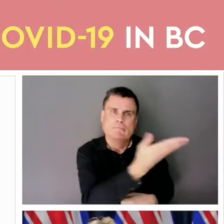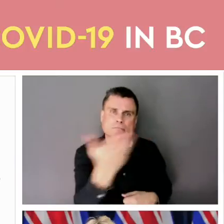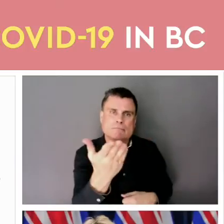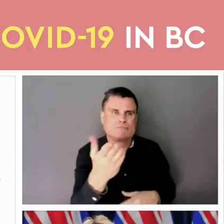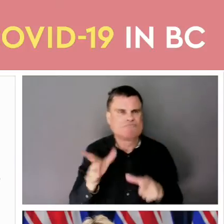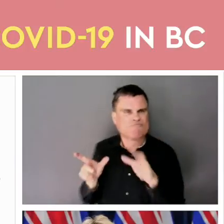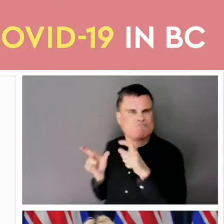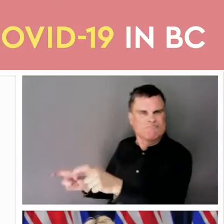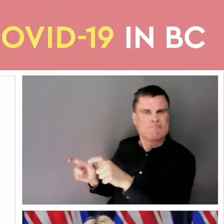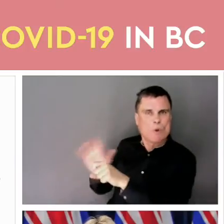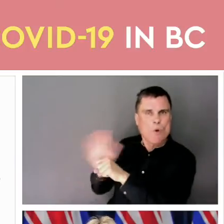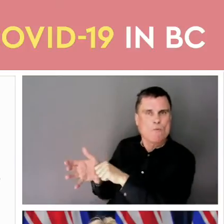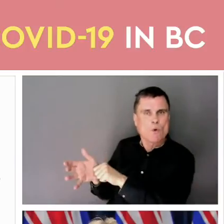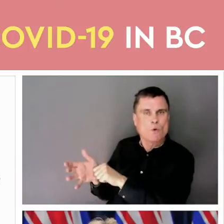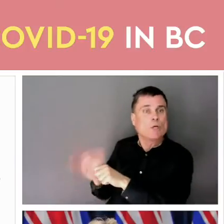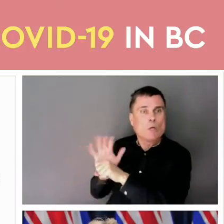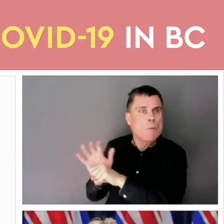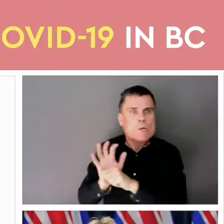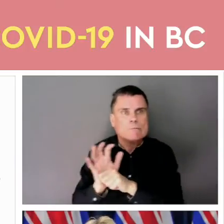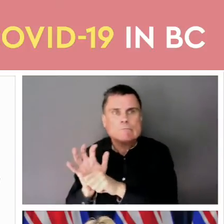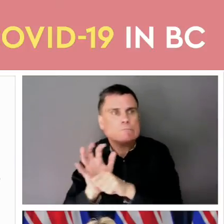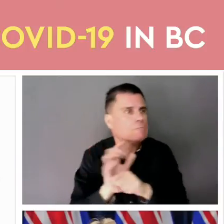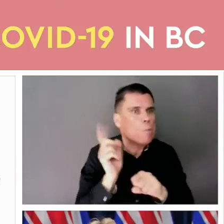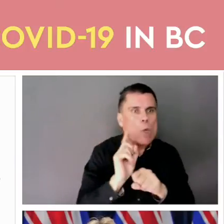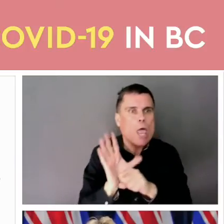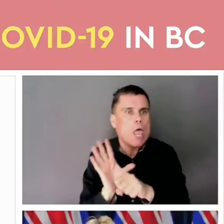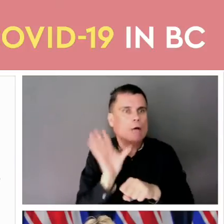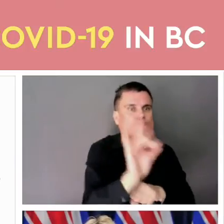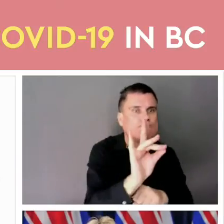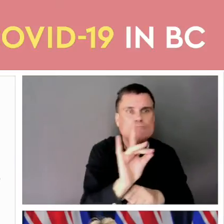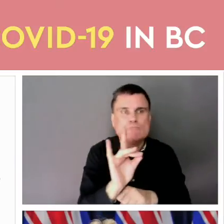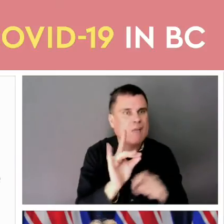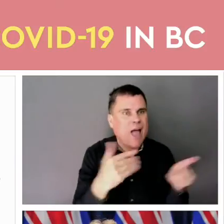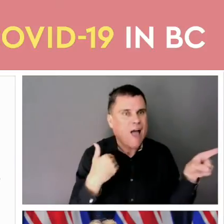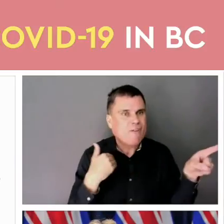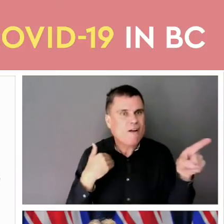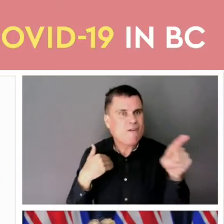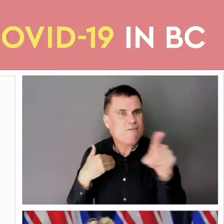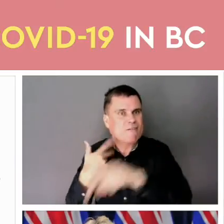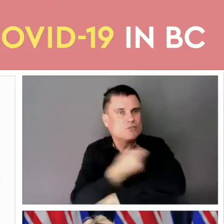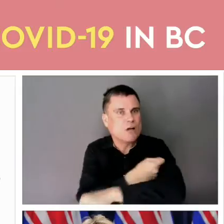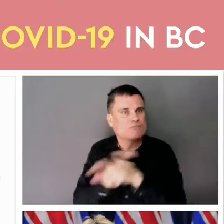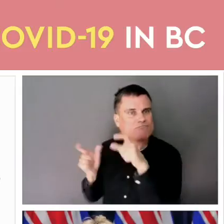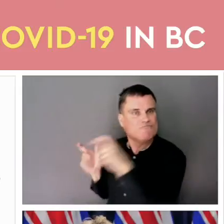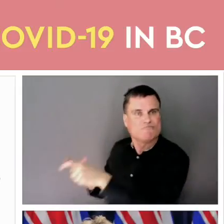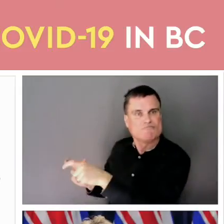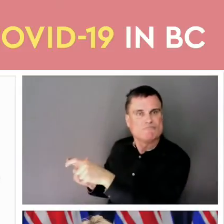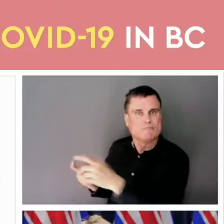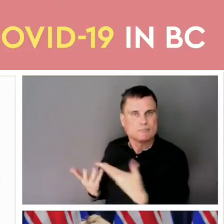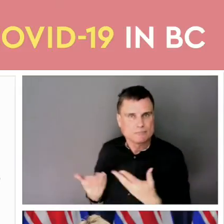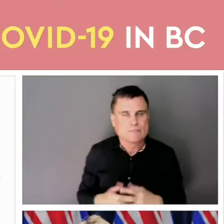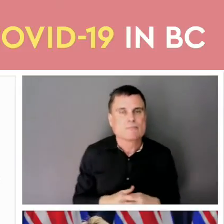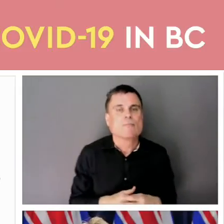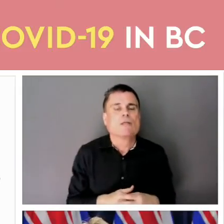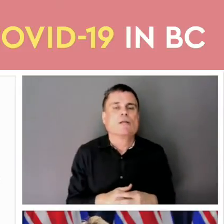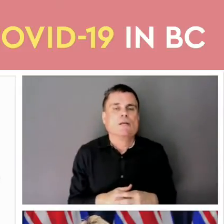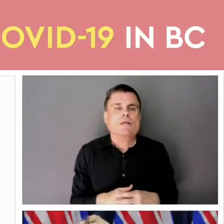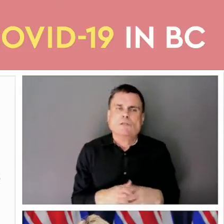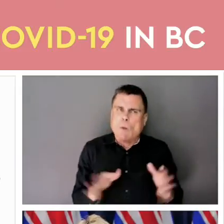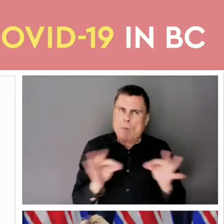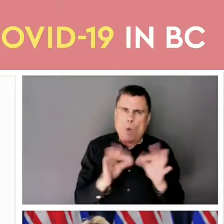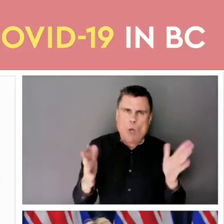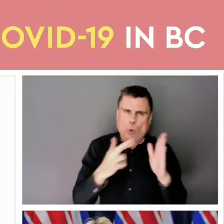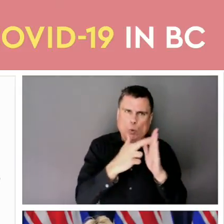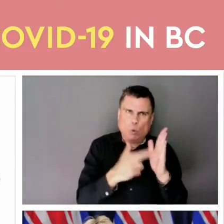point where we can lift the restrictions in long-term care or in our communities. And really important for